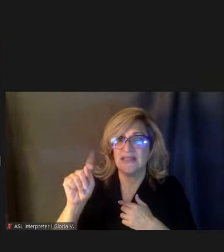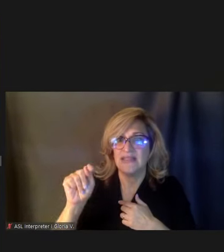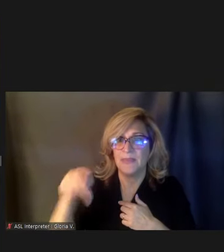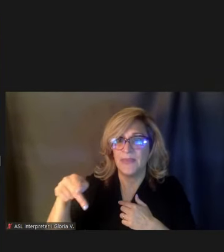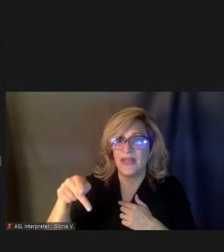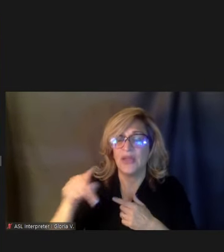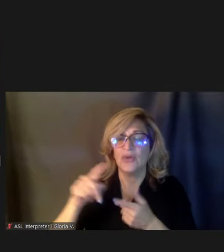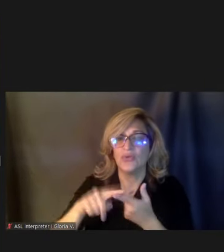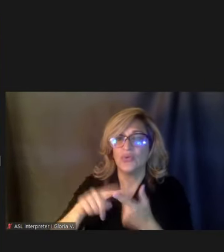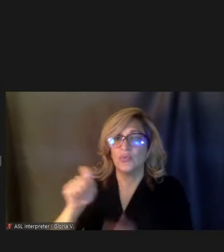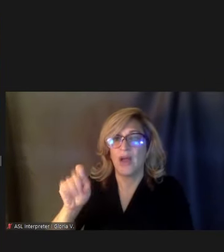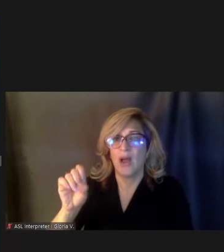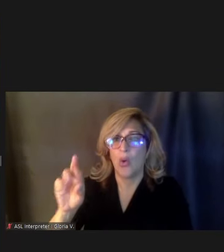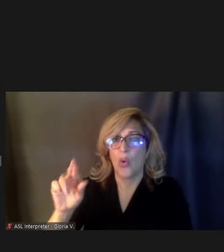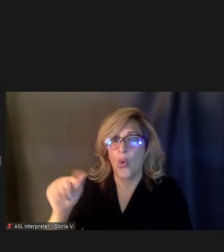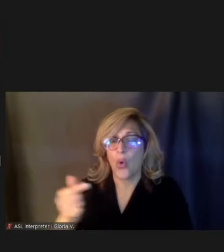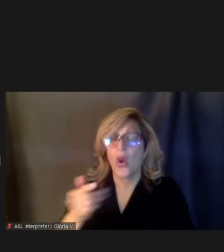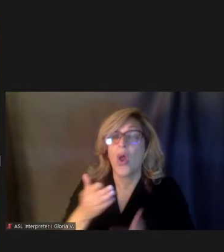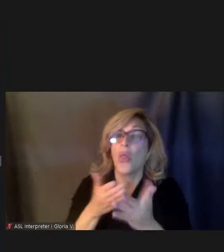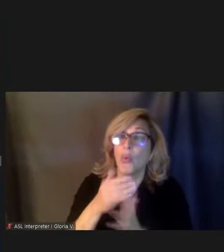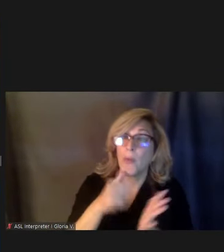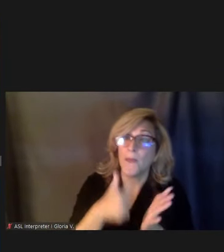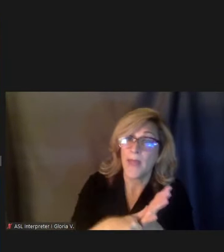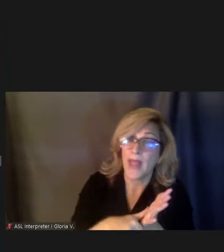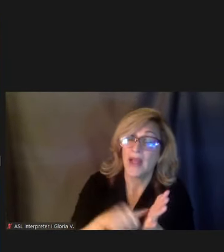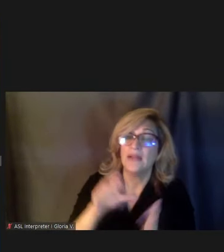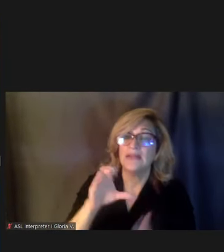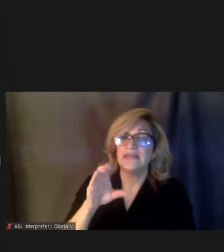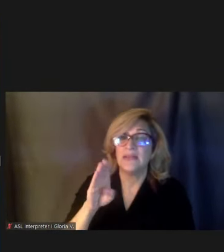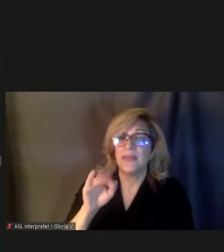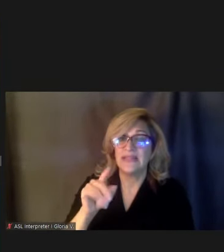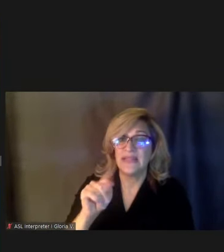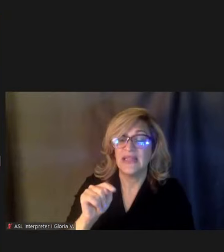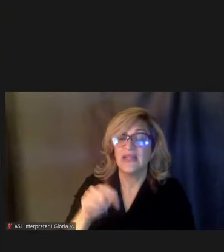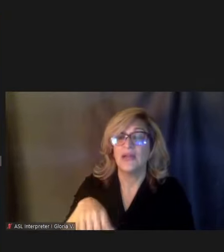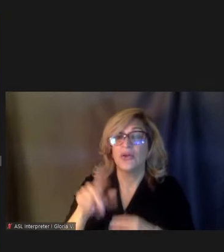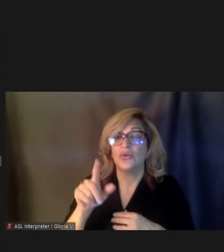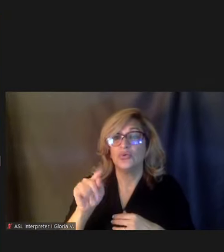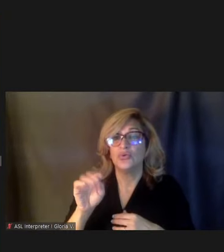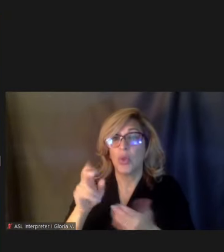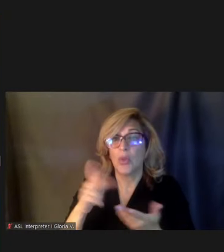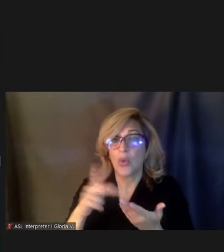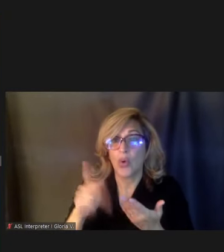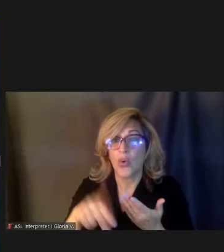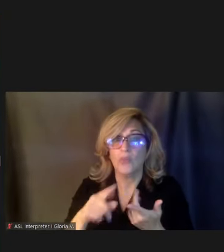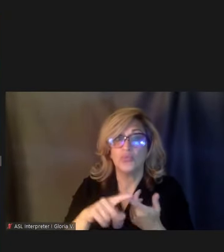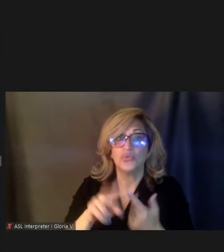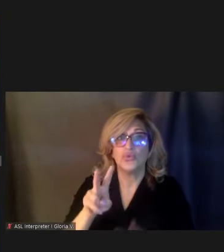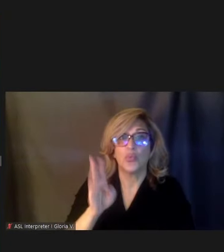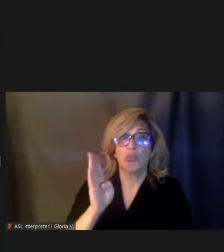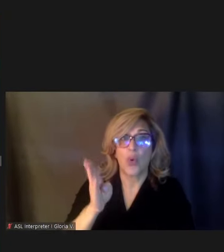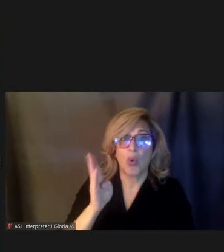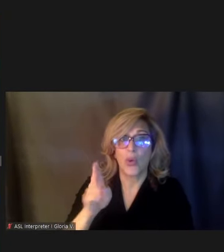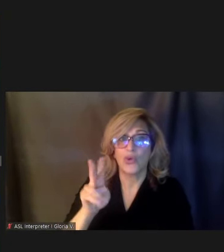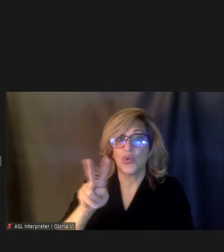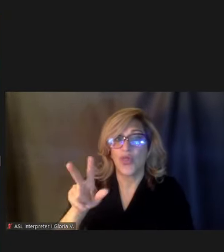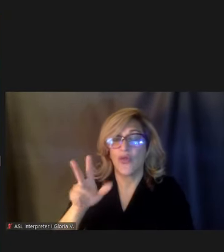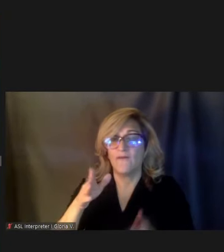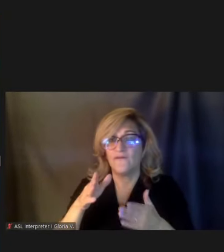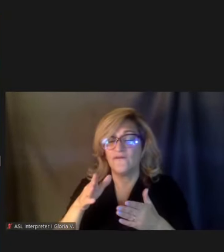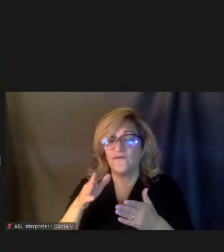cbdtp@mtabt.org, send them via mail to CBD Tolling Program, 2 Broadway, 23rd floor, New York, New